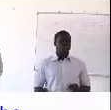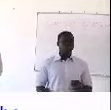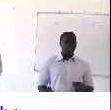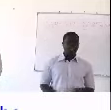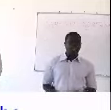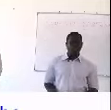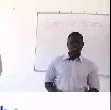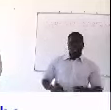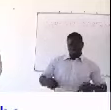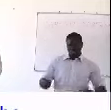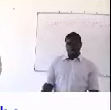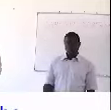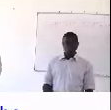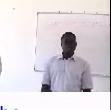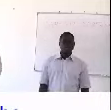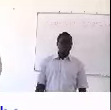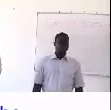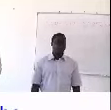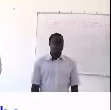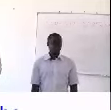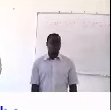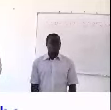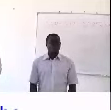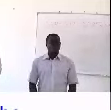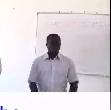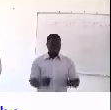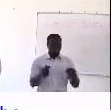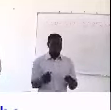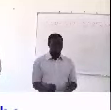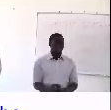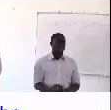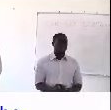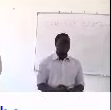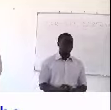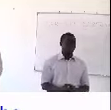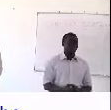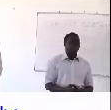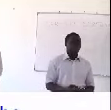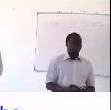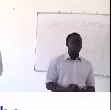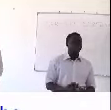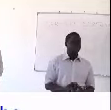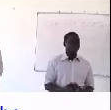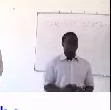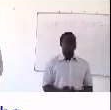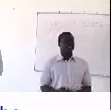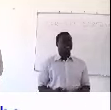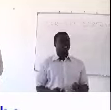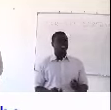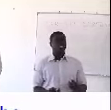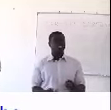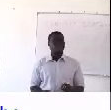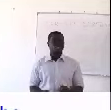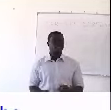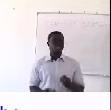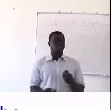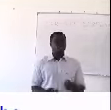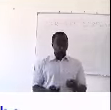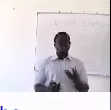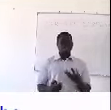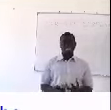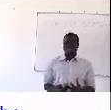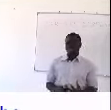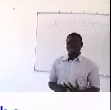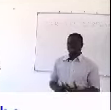It is a very short region consisting of optic lobes, the pineal body, and the pituitary gland. What is the functions of the